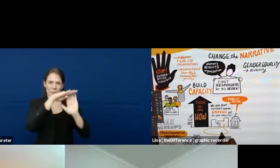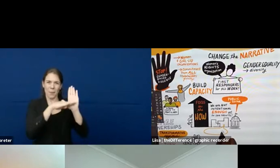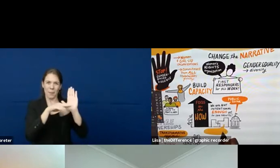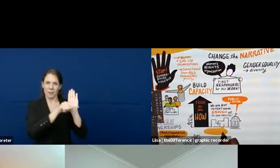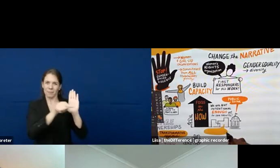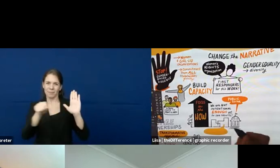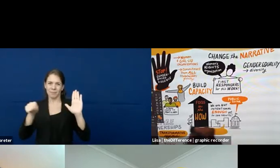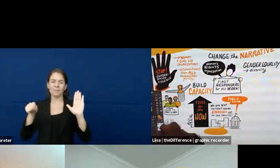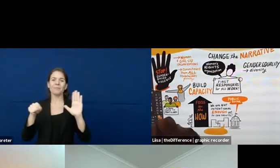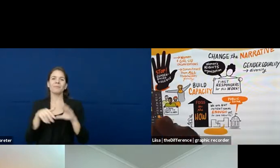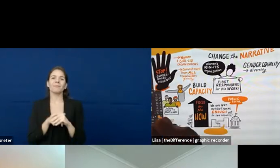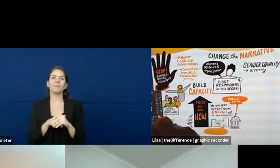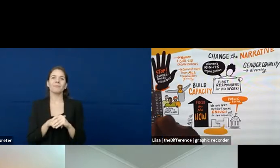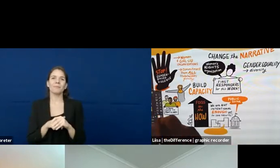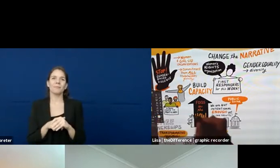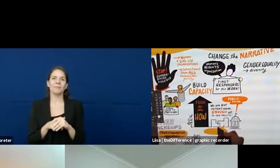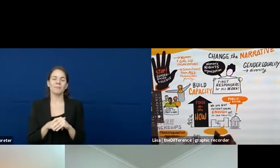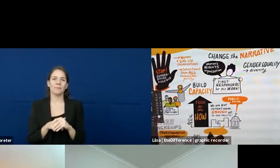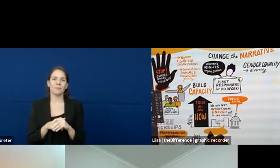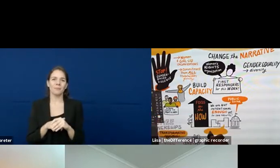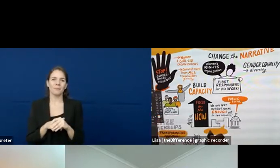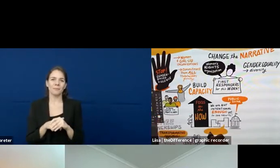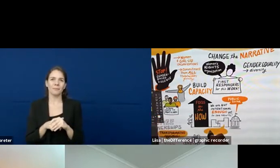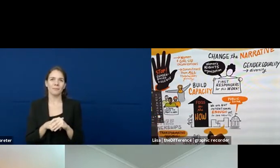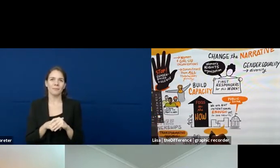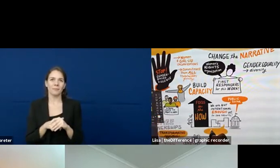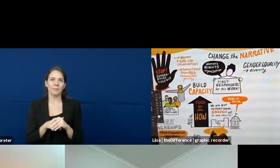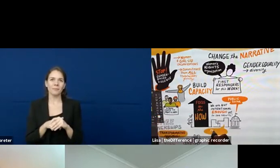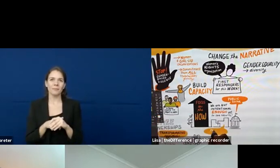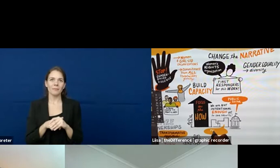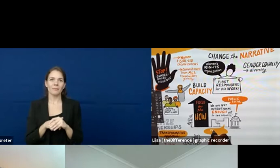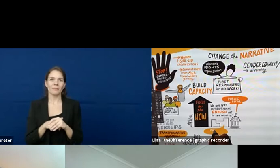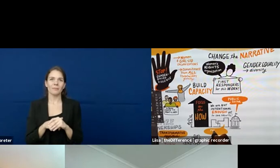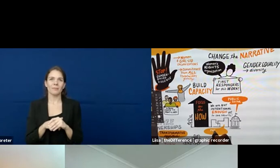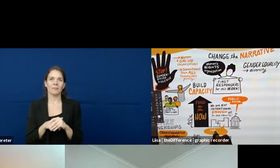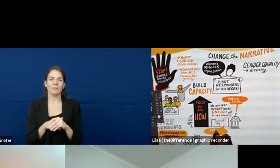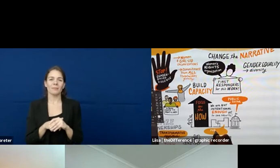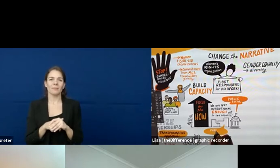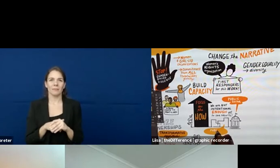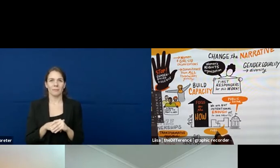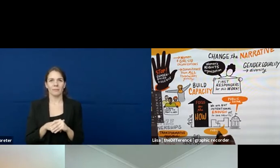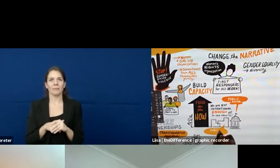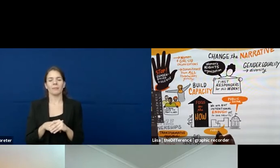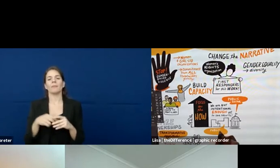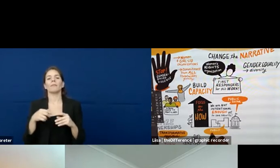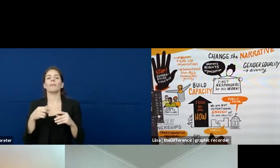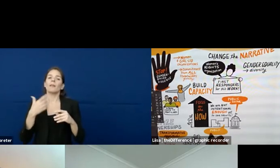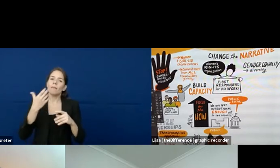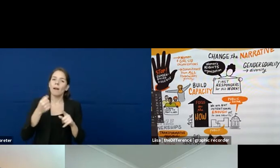in all the diversity, including in humanitarian settings. You're having the floor, Dr.